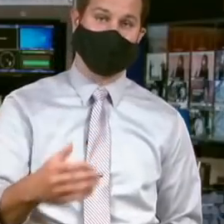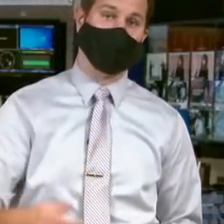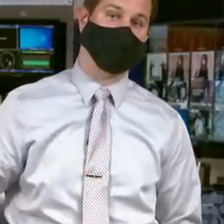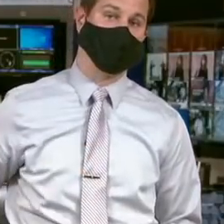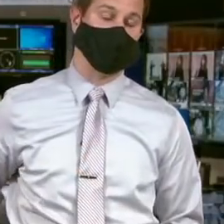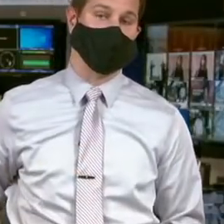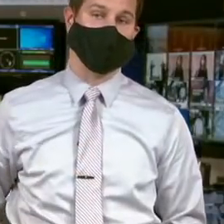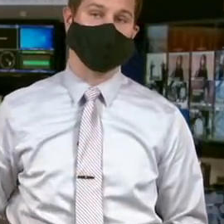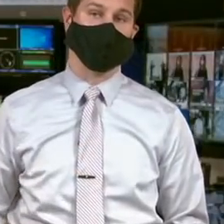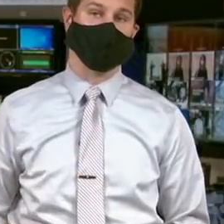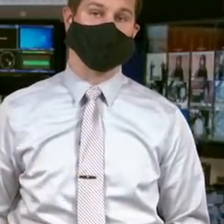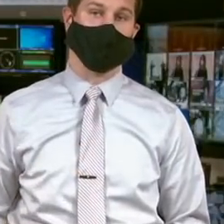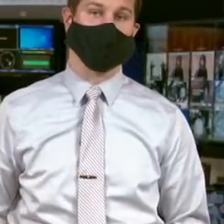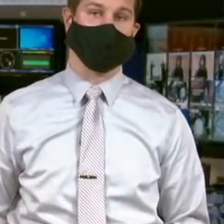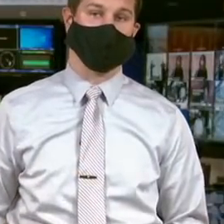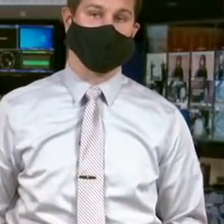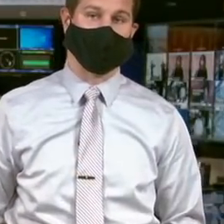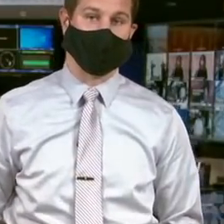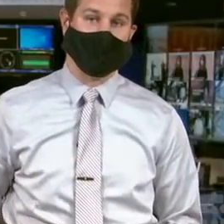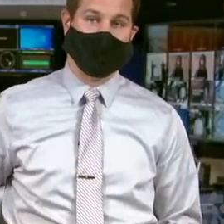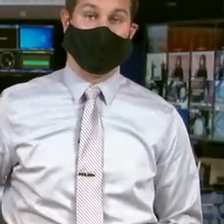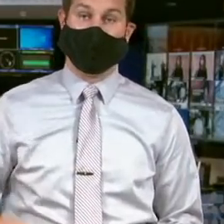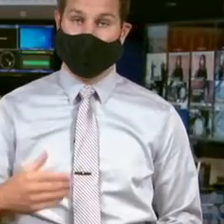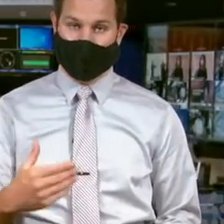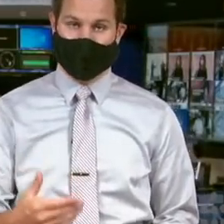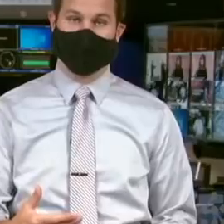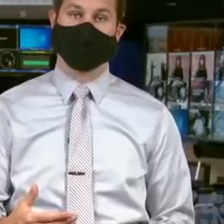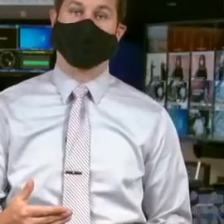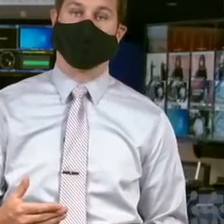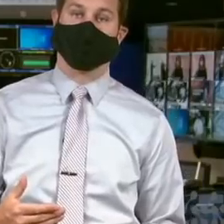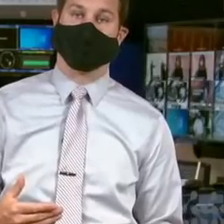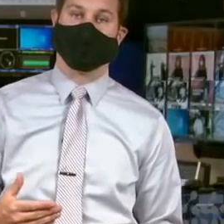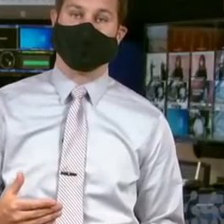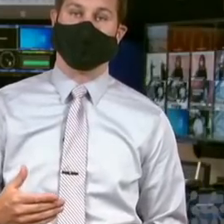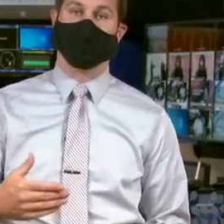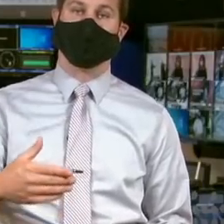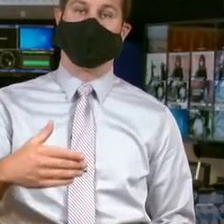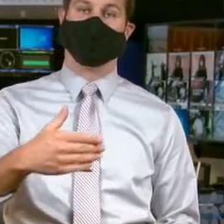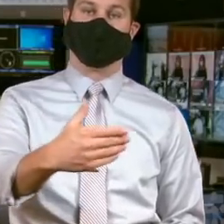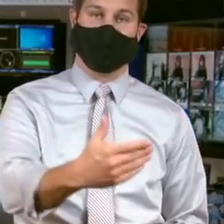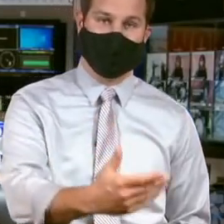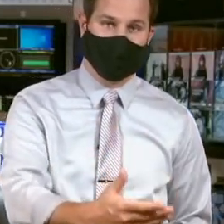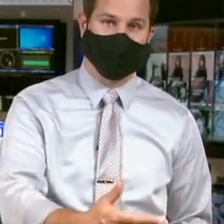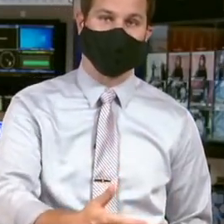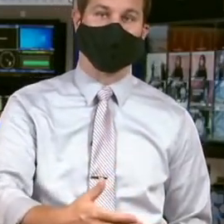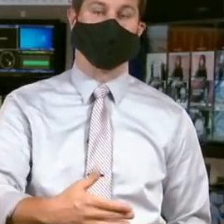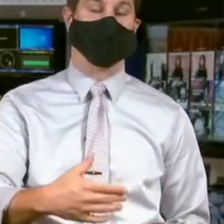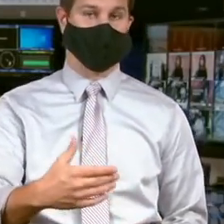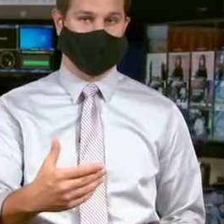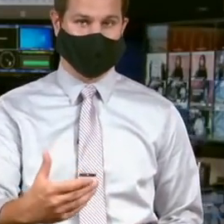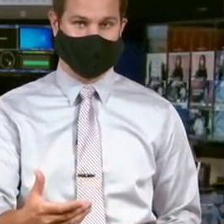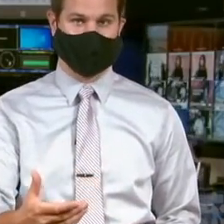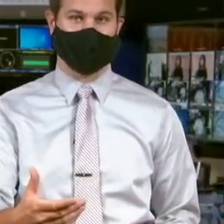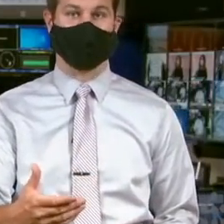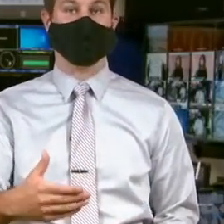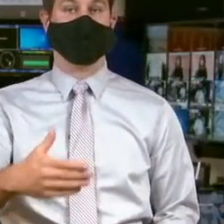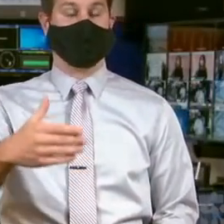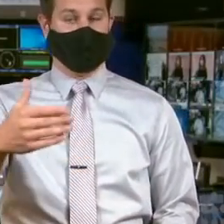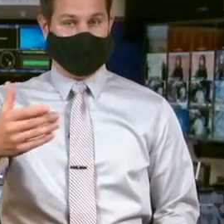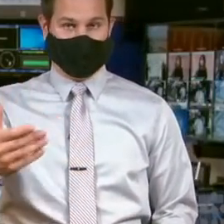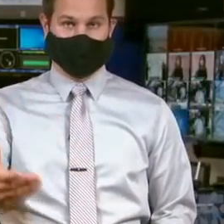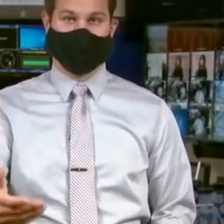Dr. Amy Acton before him when she was public health director, always with an air of sadness, with an air of reverence,